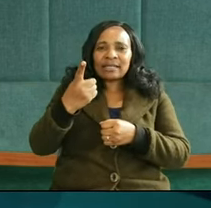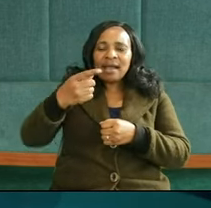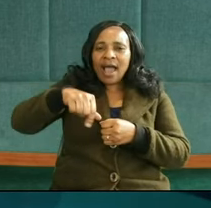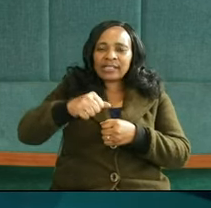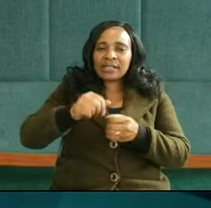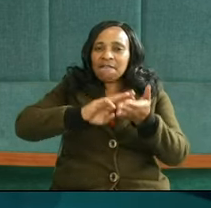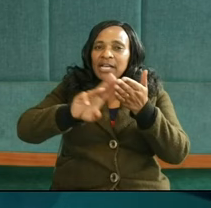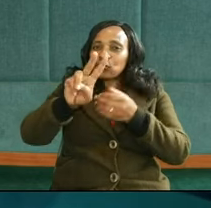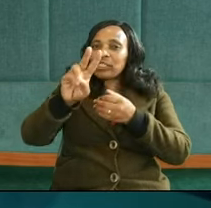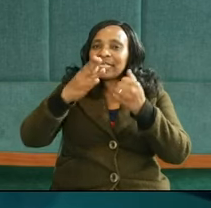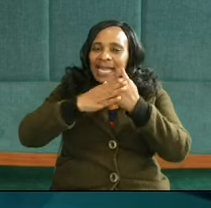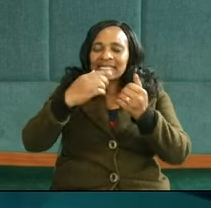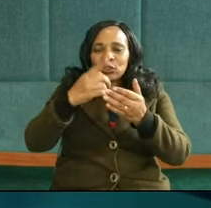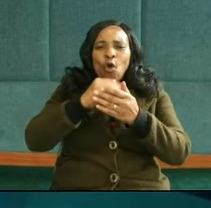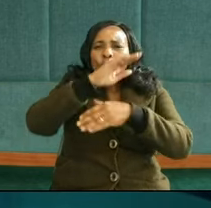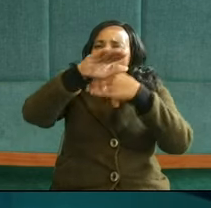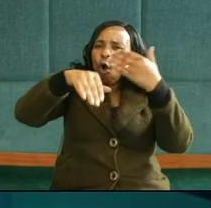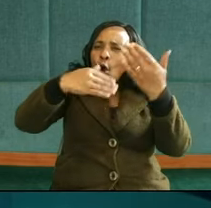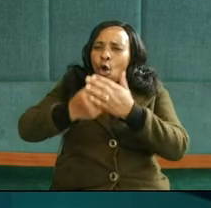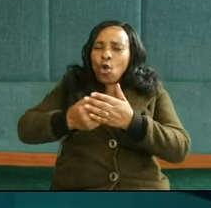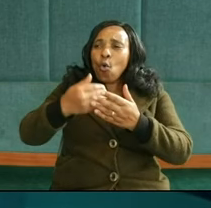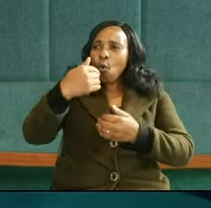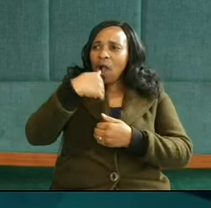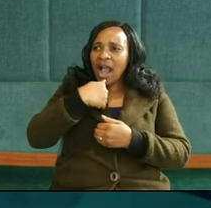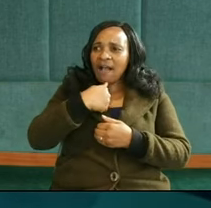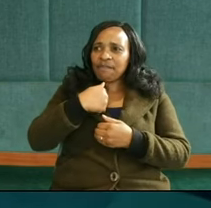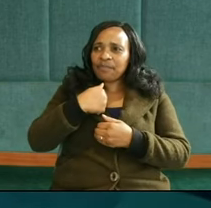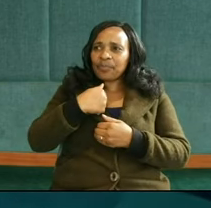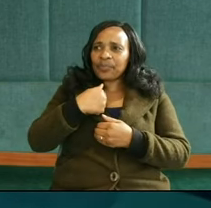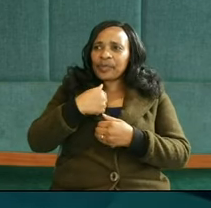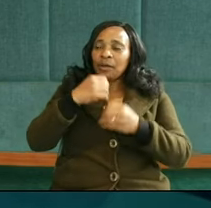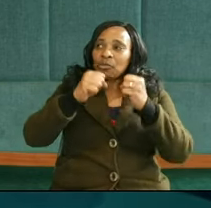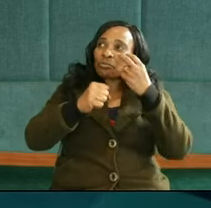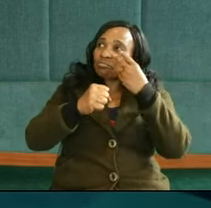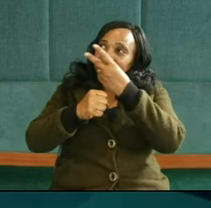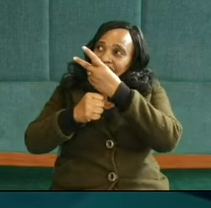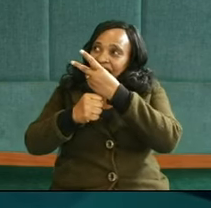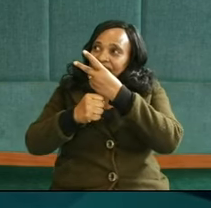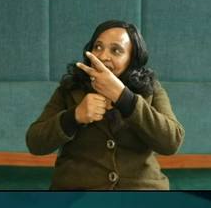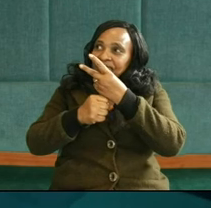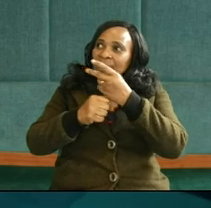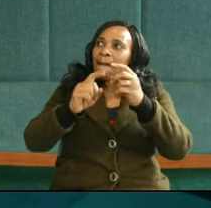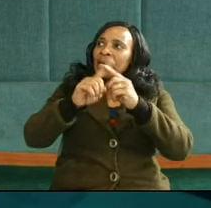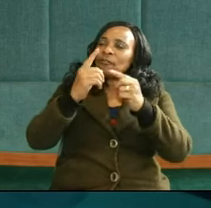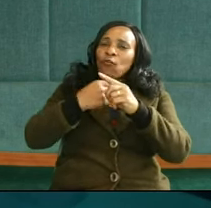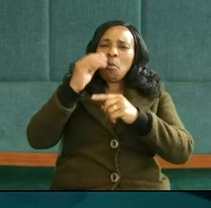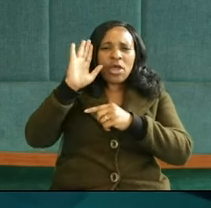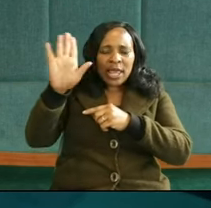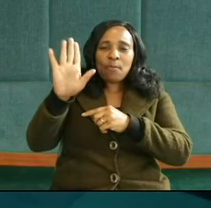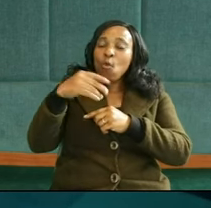Verse 29 says, "For to everyone who has, more will be given, and he will have abundant. But from him